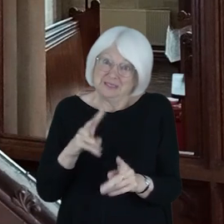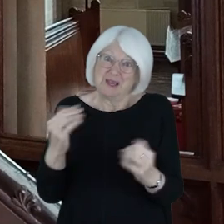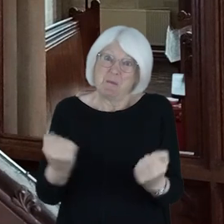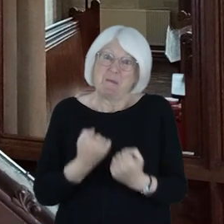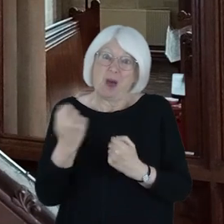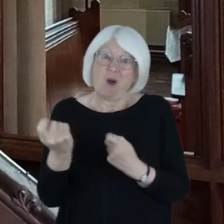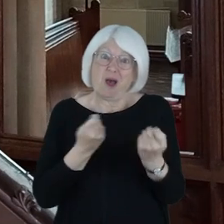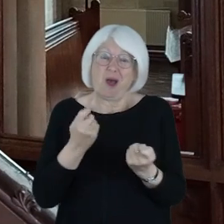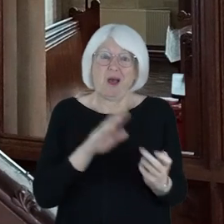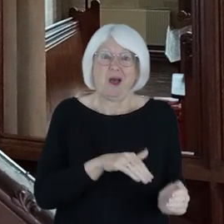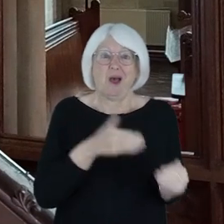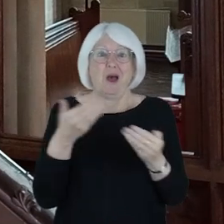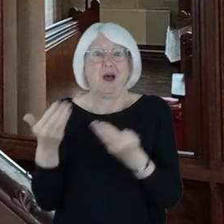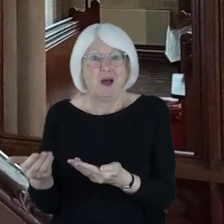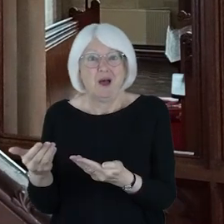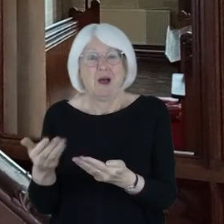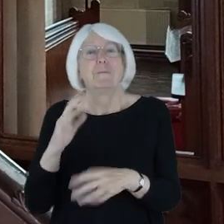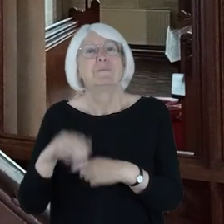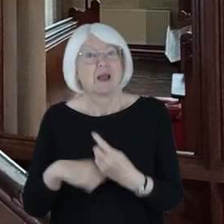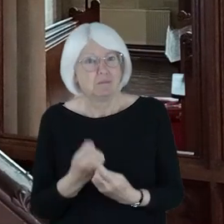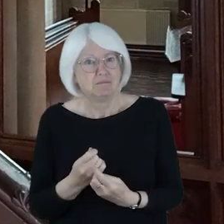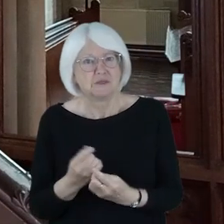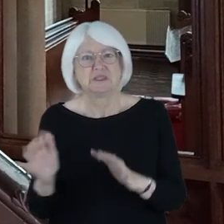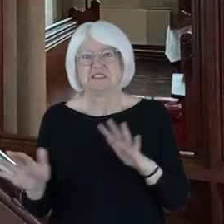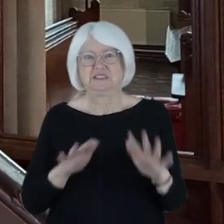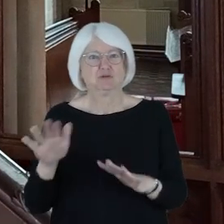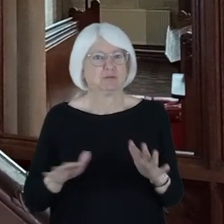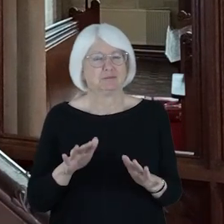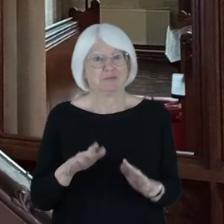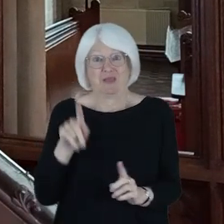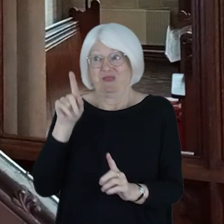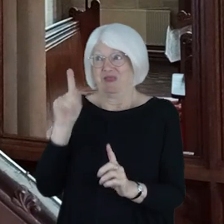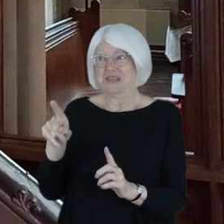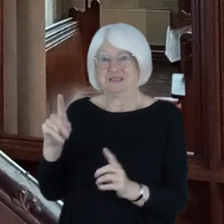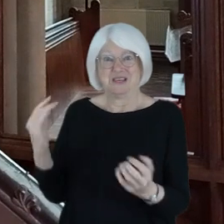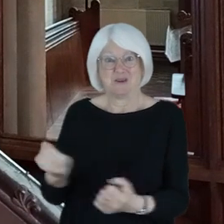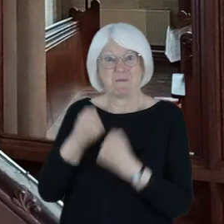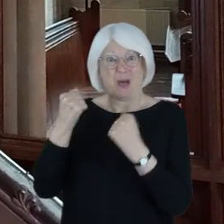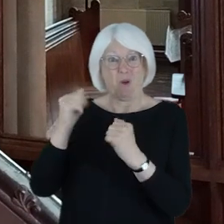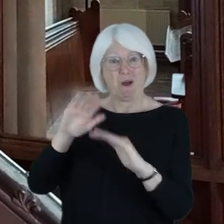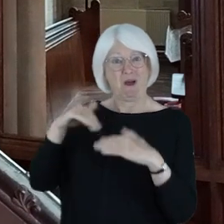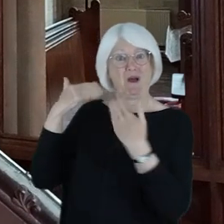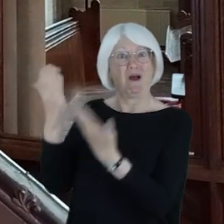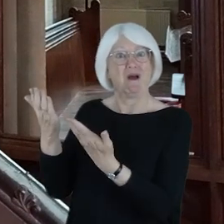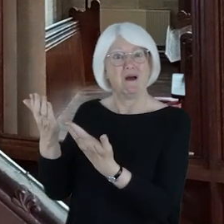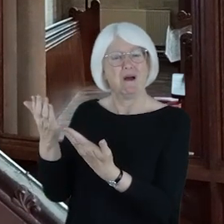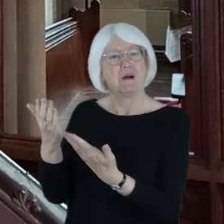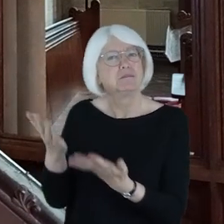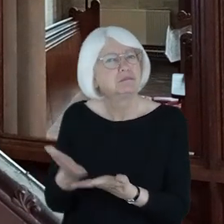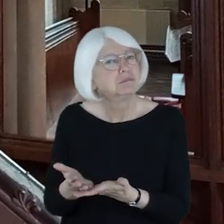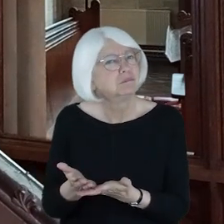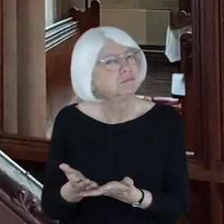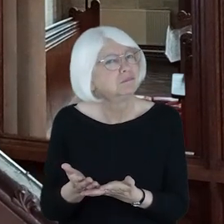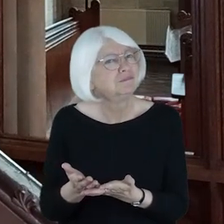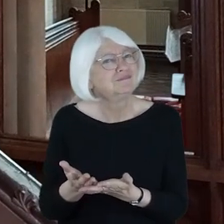disruptive. And this is the greatest transfer of power. Or is it? Christ has